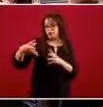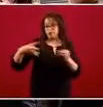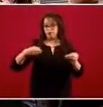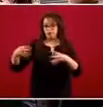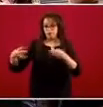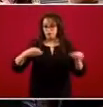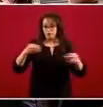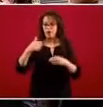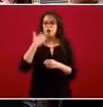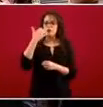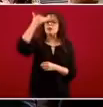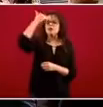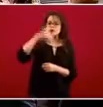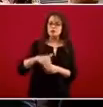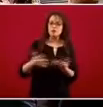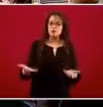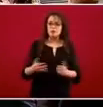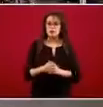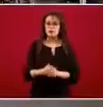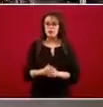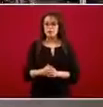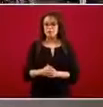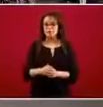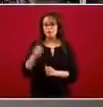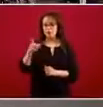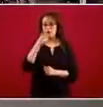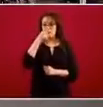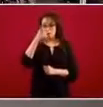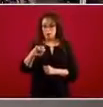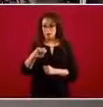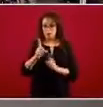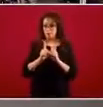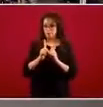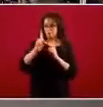would like to know, with the healthy